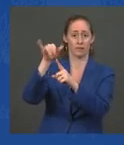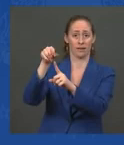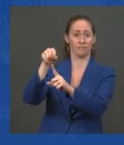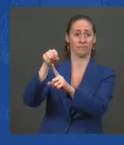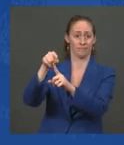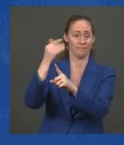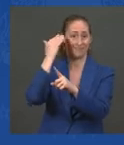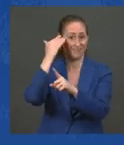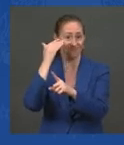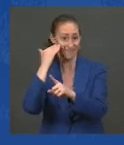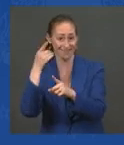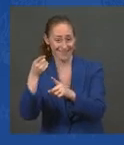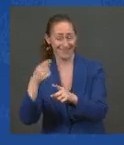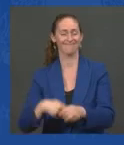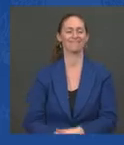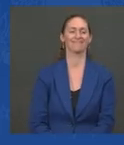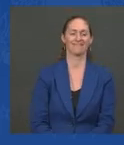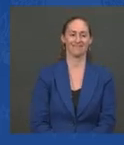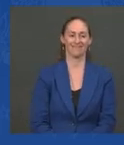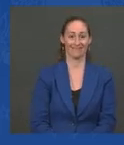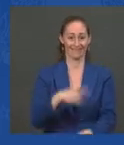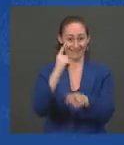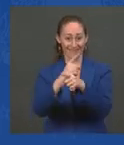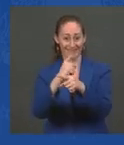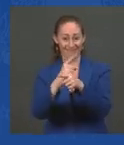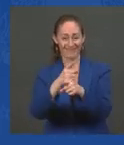And with the Howard alumni,